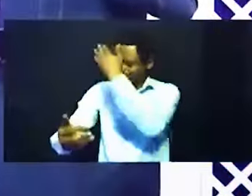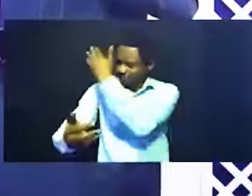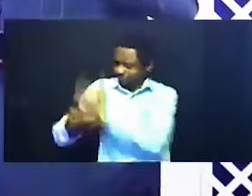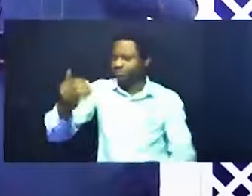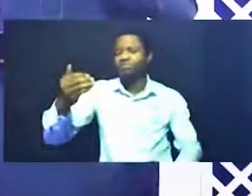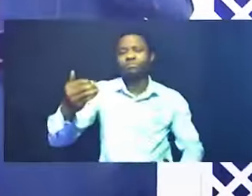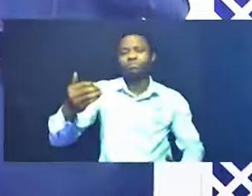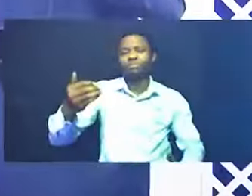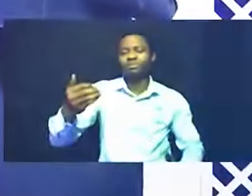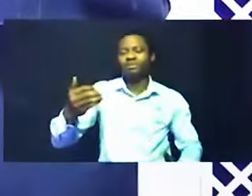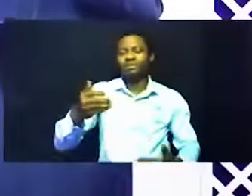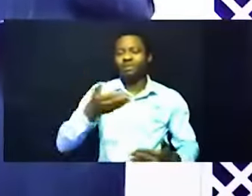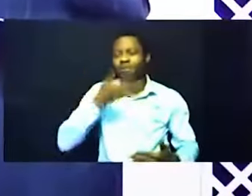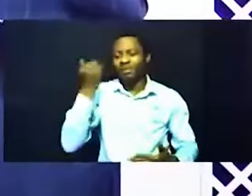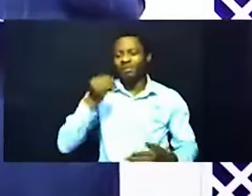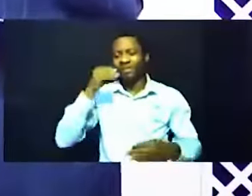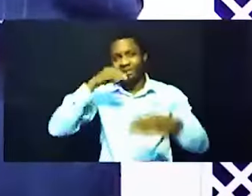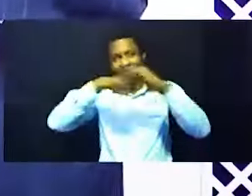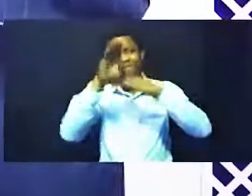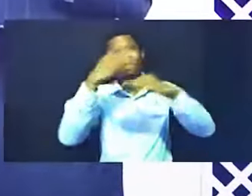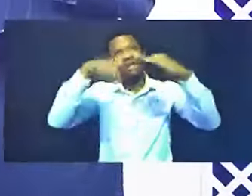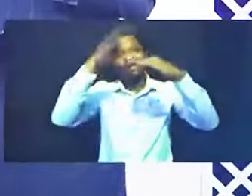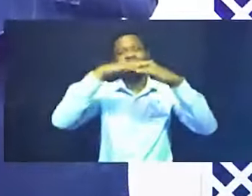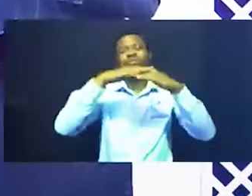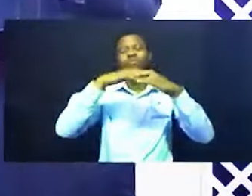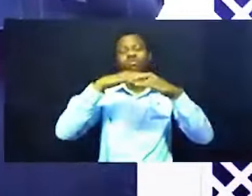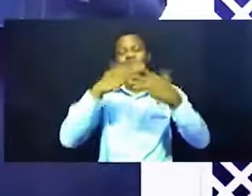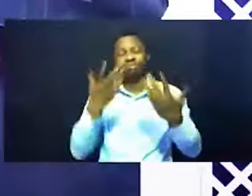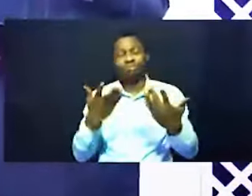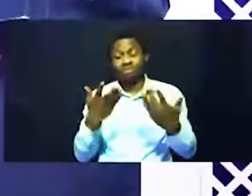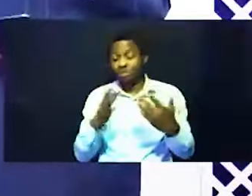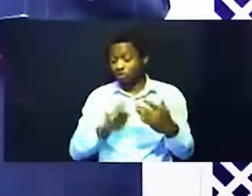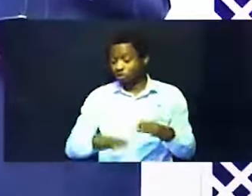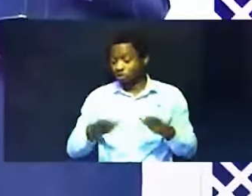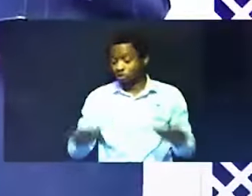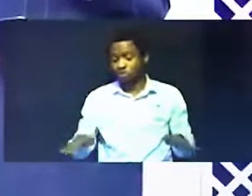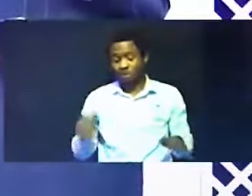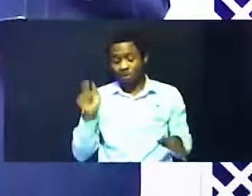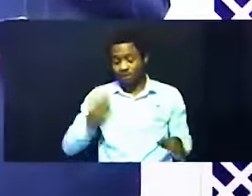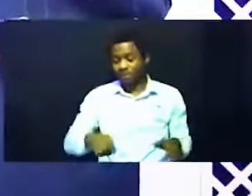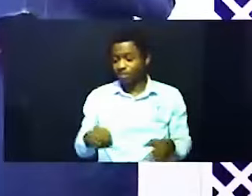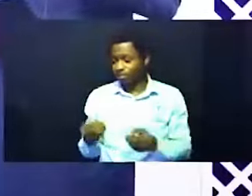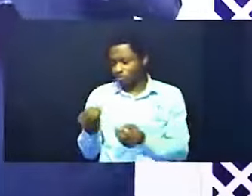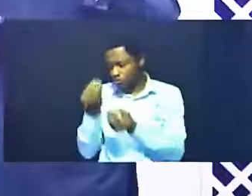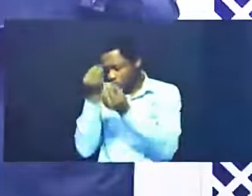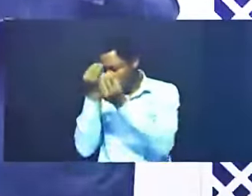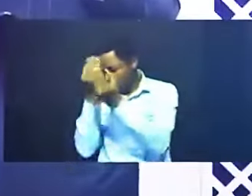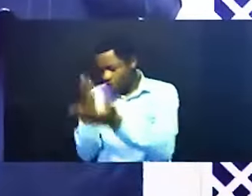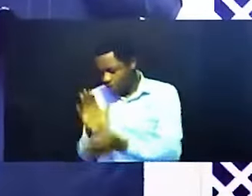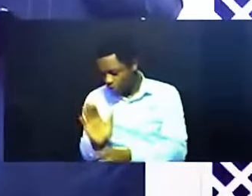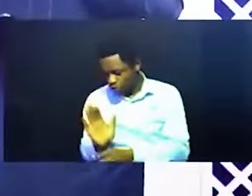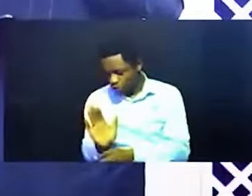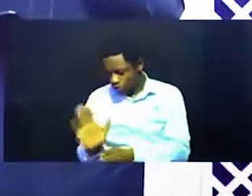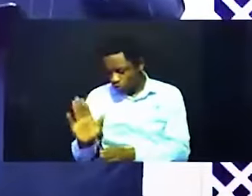it even children are supposed to obey their parents in the